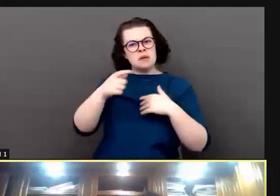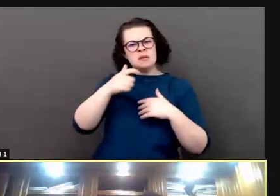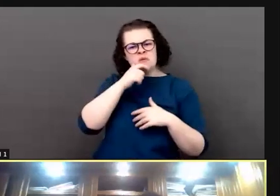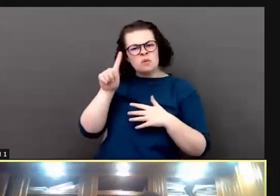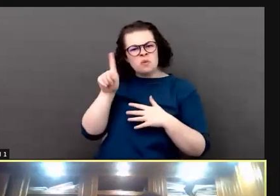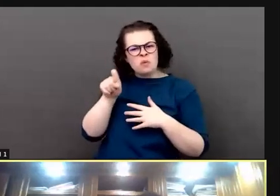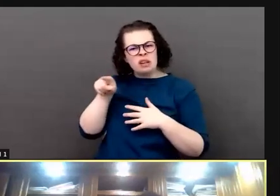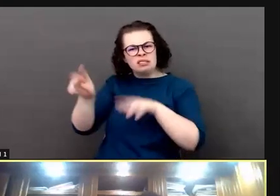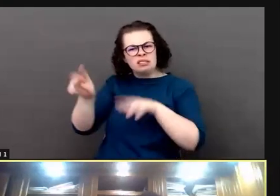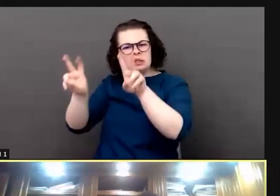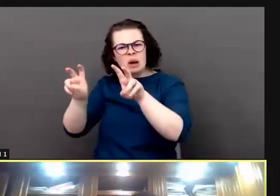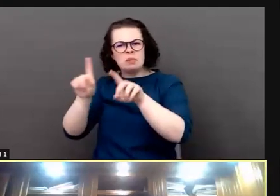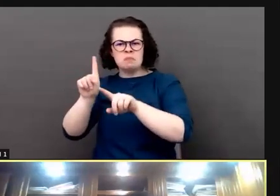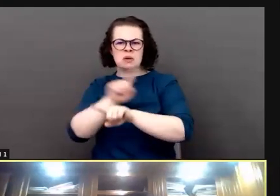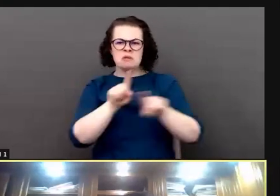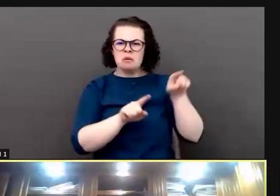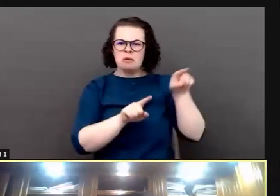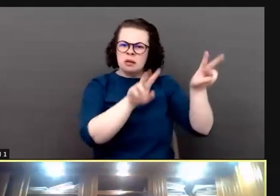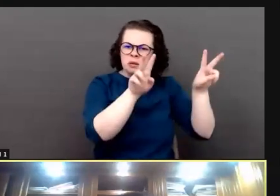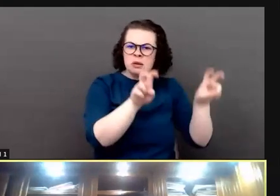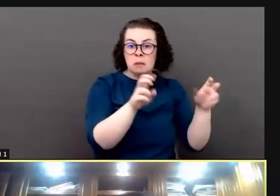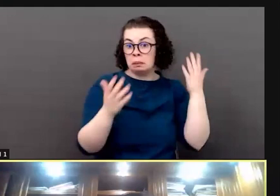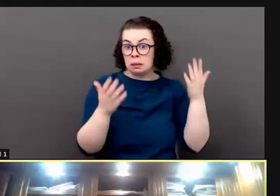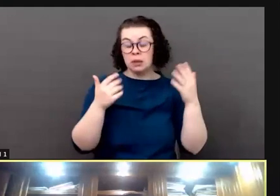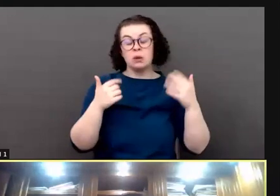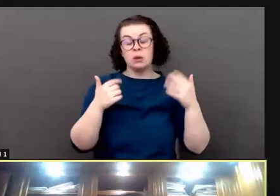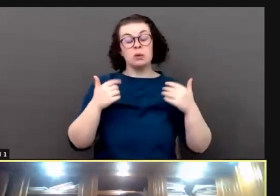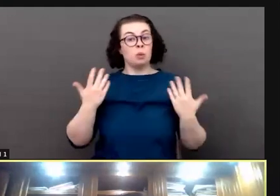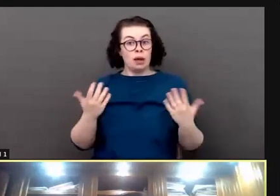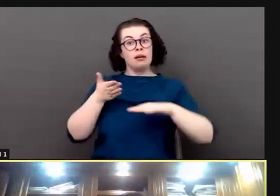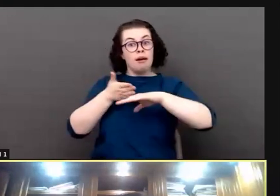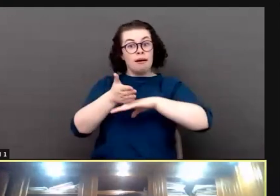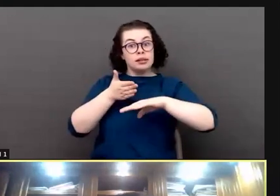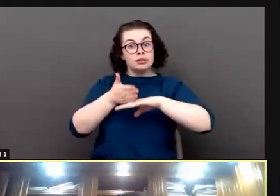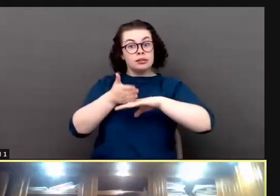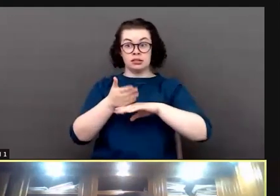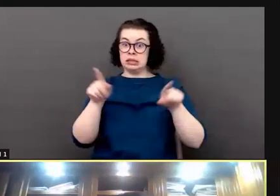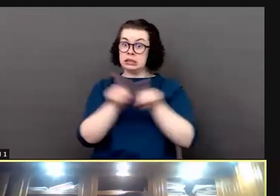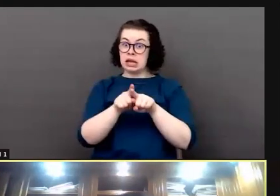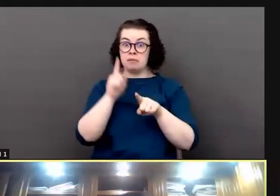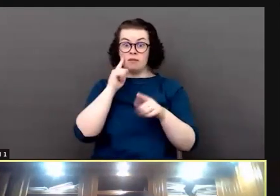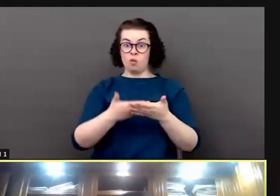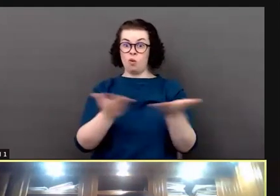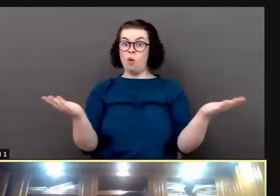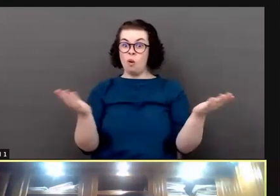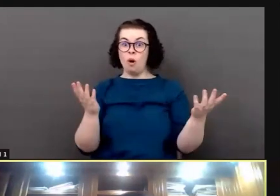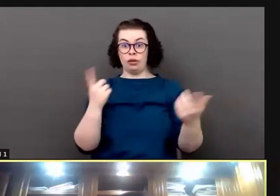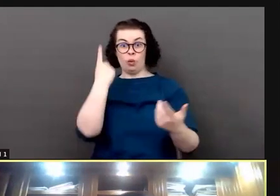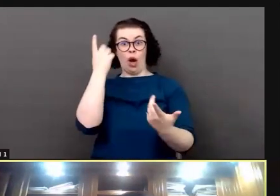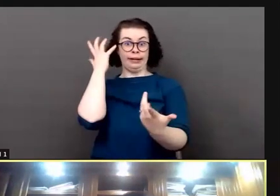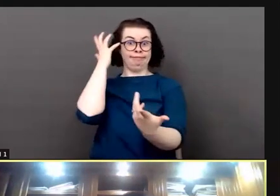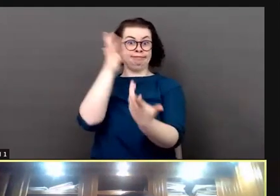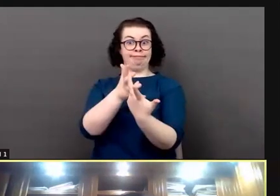as accessibility first about as a process, because it's not a one-off